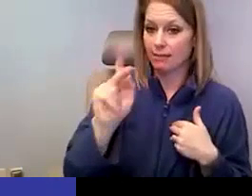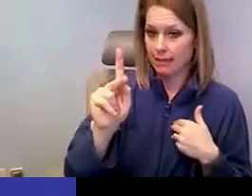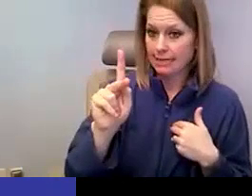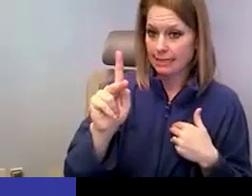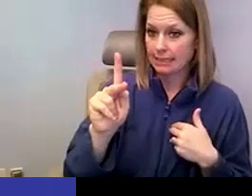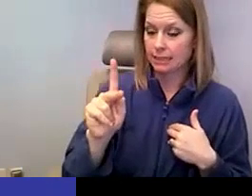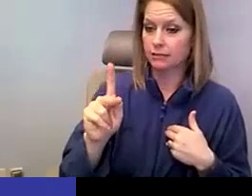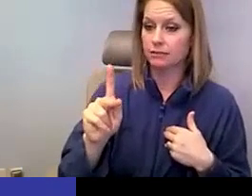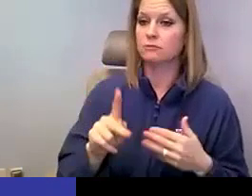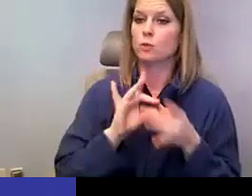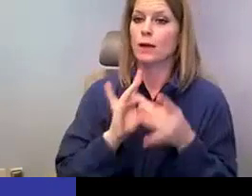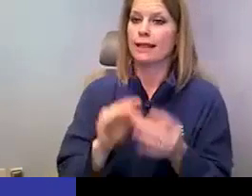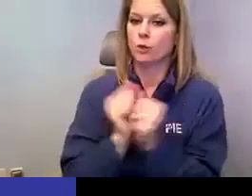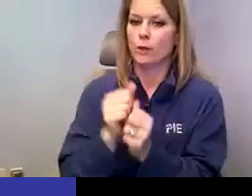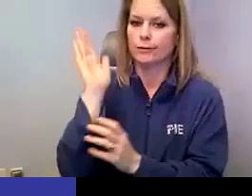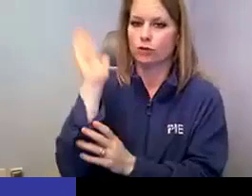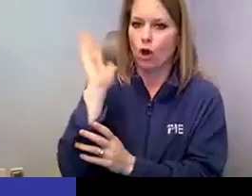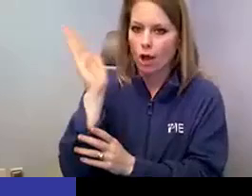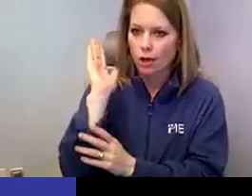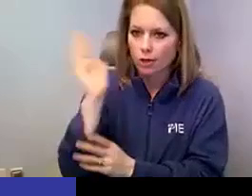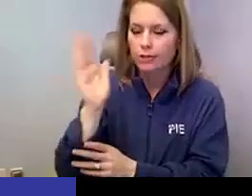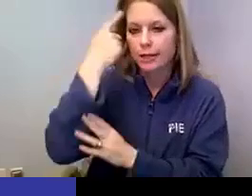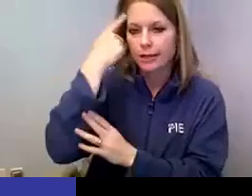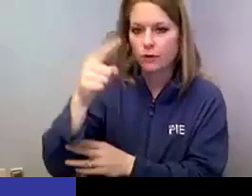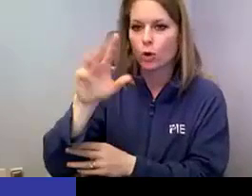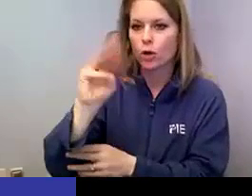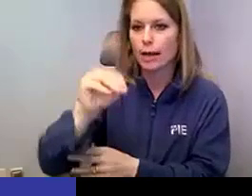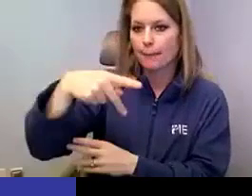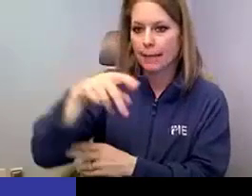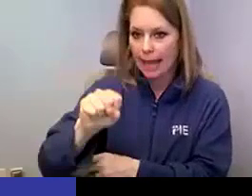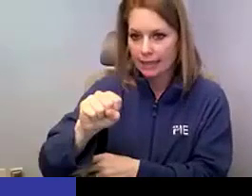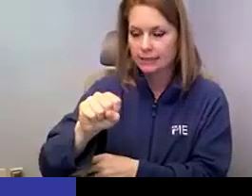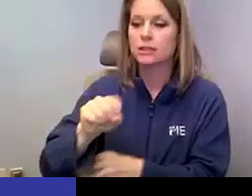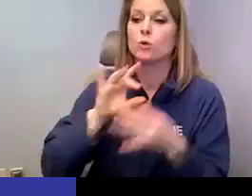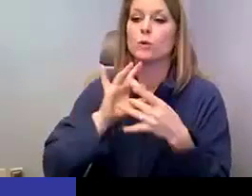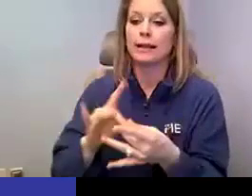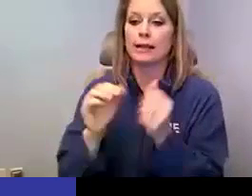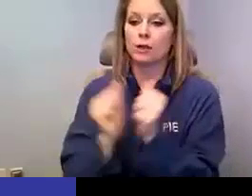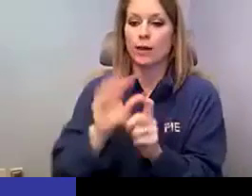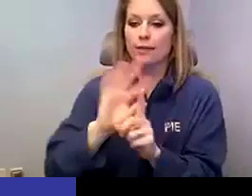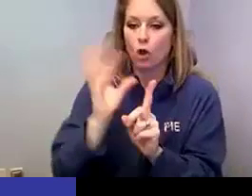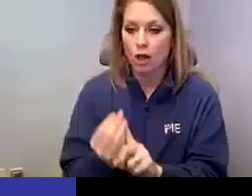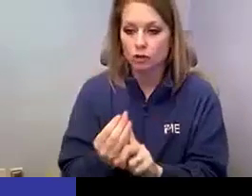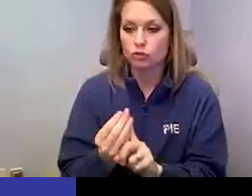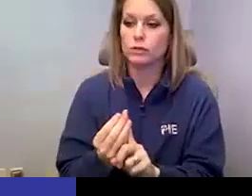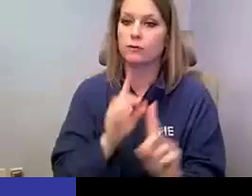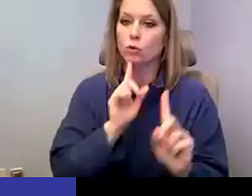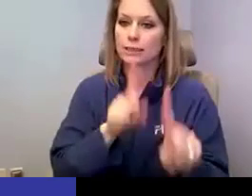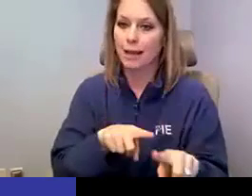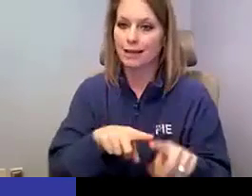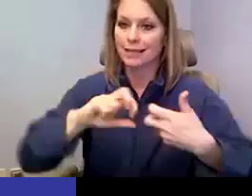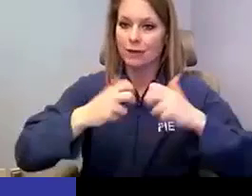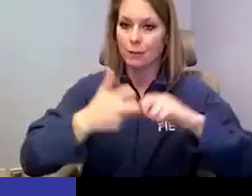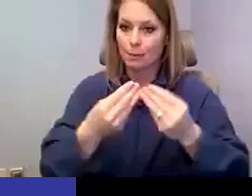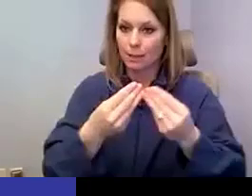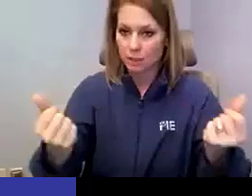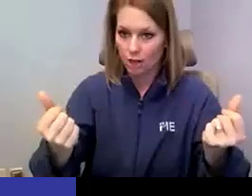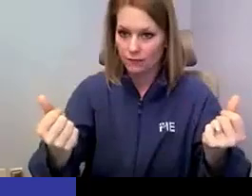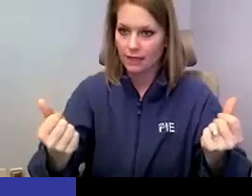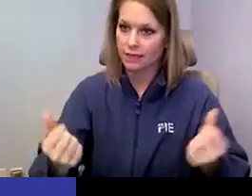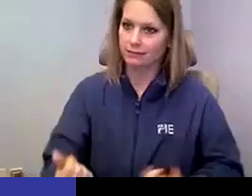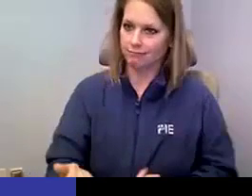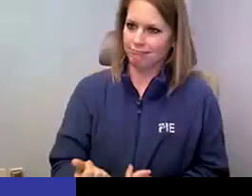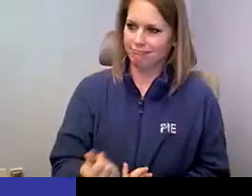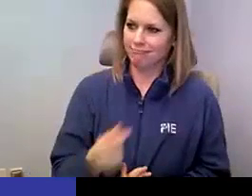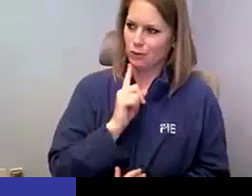educators in MPS about culturally responsive problem solving, which really helped me think about and plan for